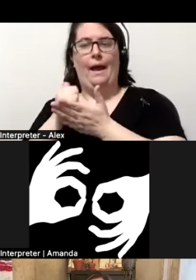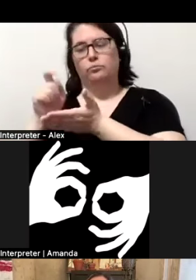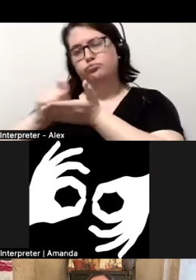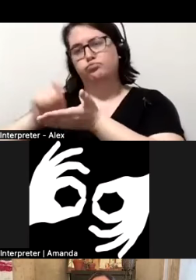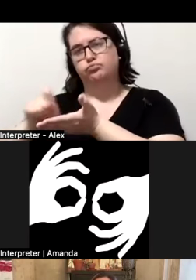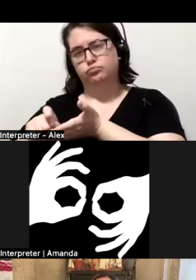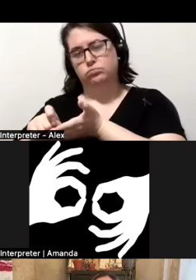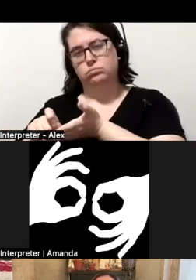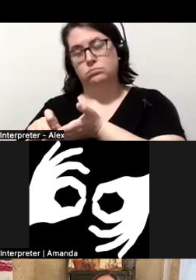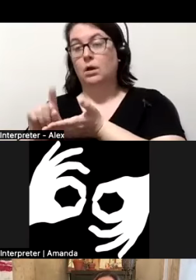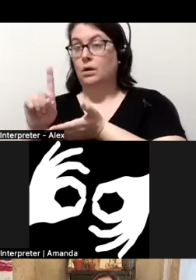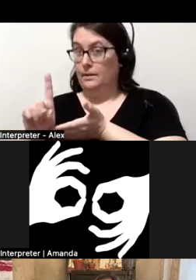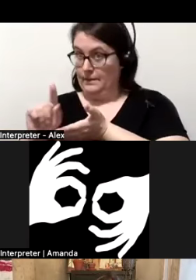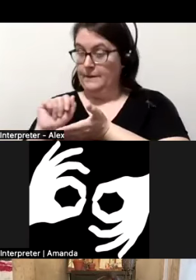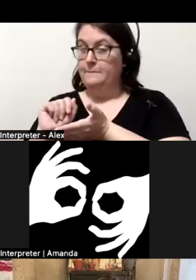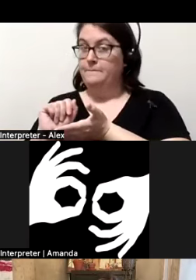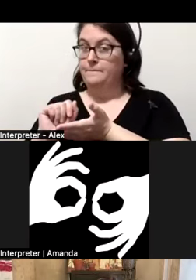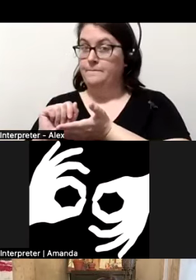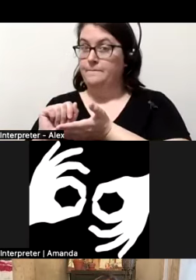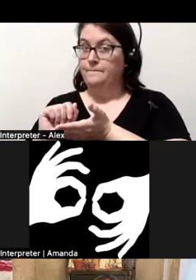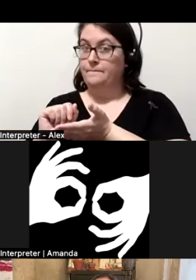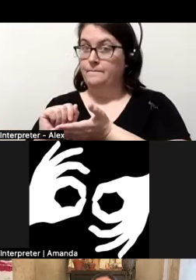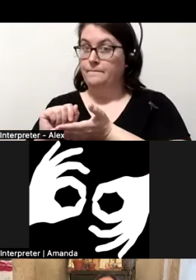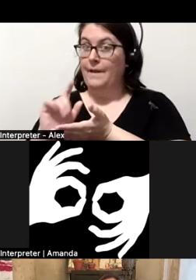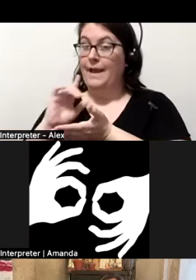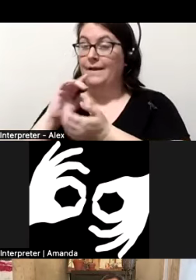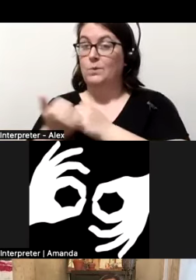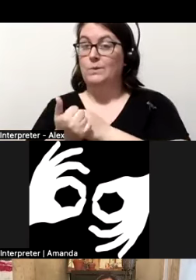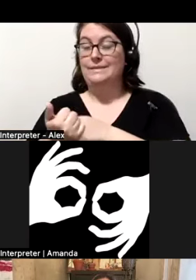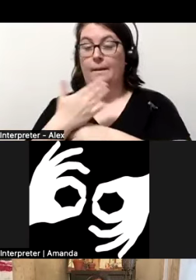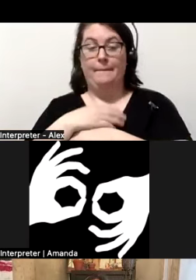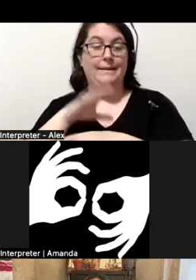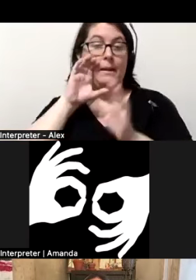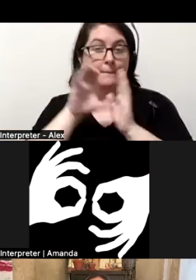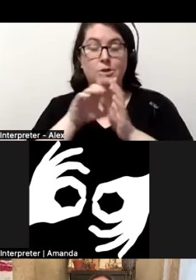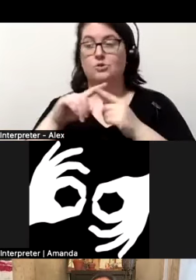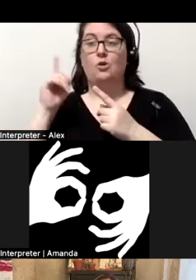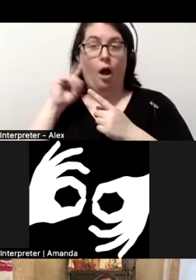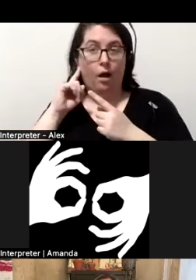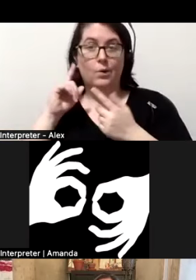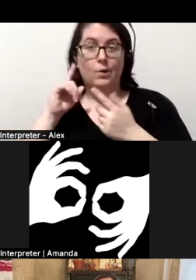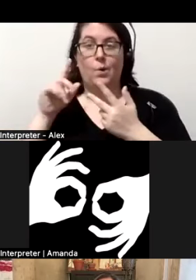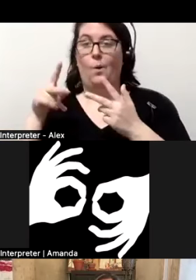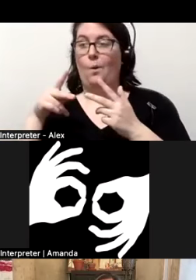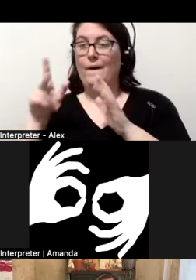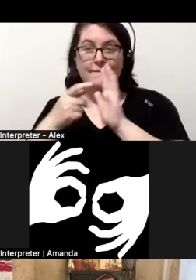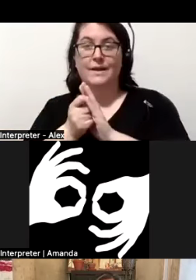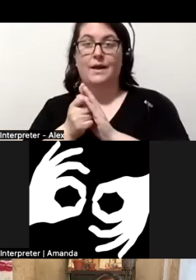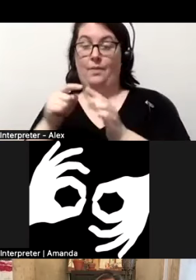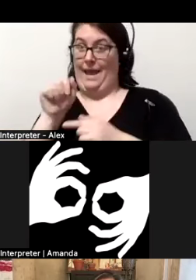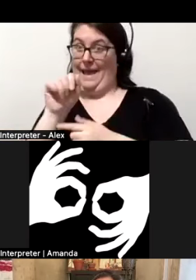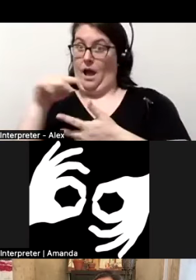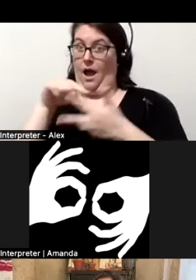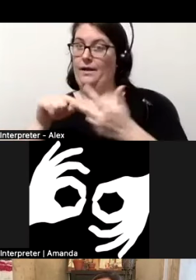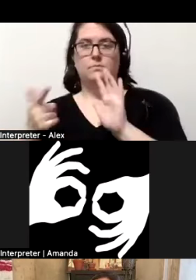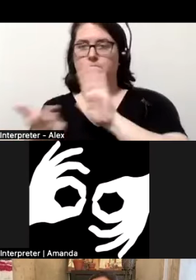materials. However, the submission of supplementary materials, so your images, audio, or video, cannot be generated by